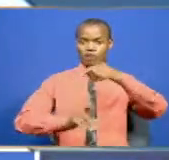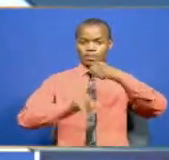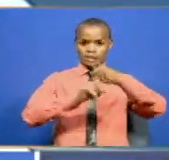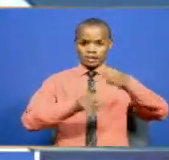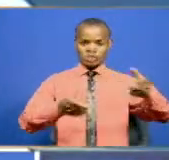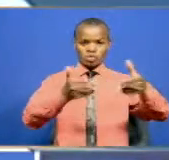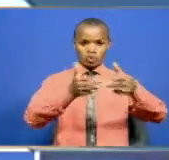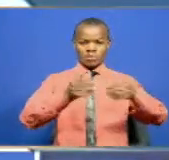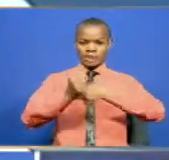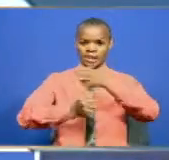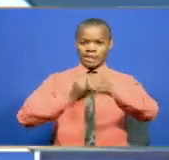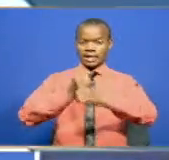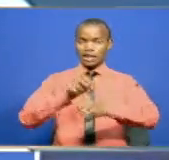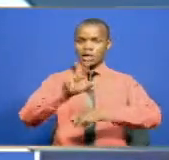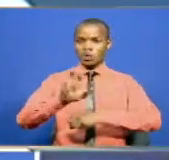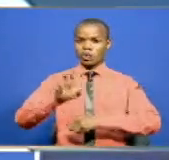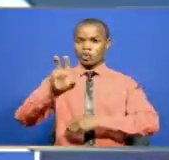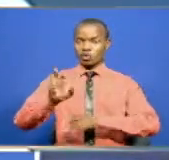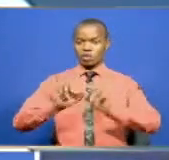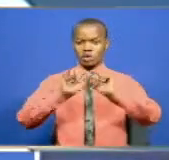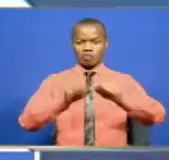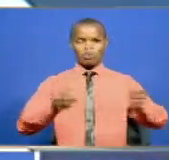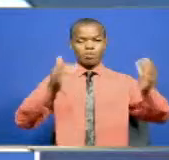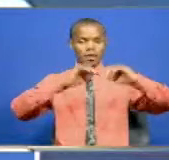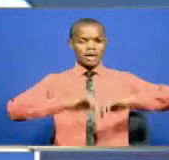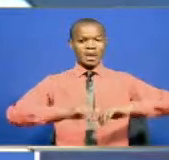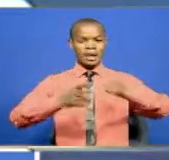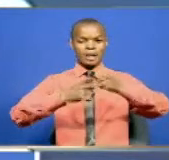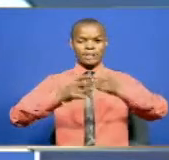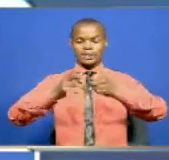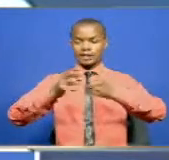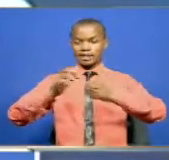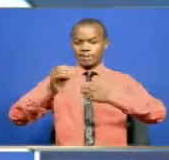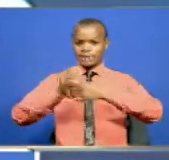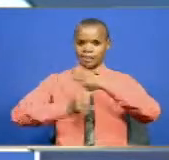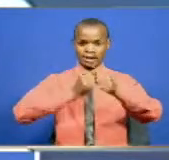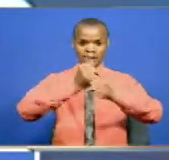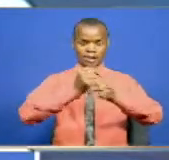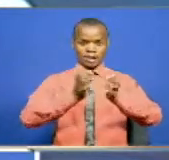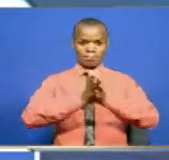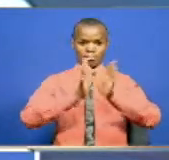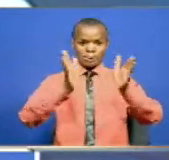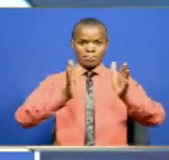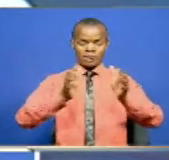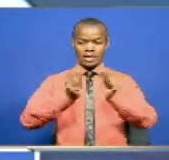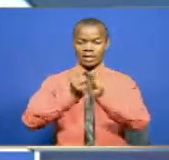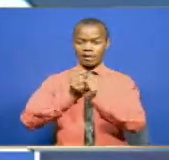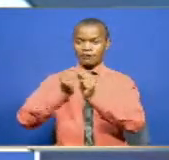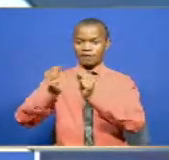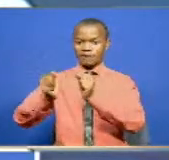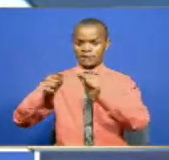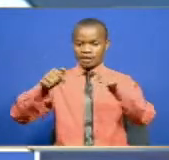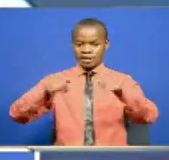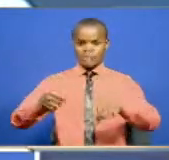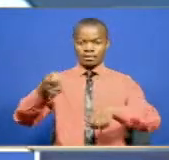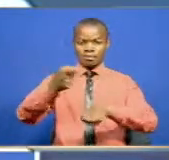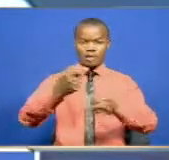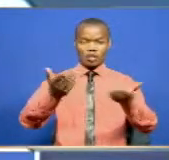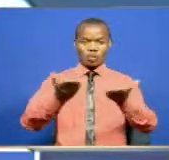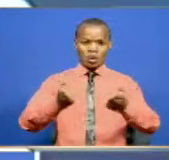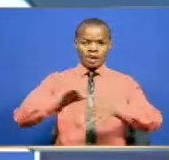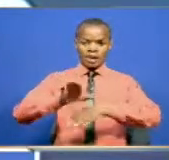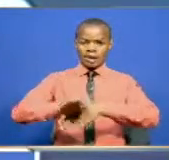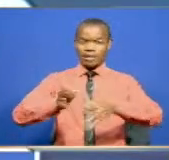of the year 2020, will hold its 70th anniversary commemorations on the 15th of this month at the Nyayo National Stadium.